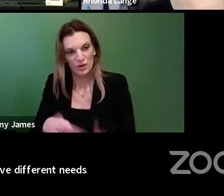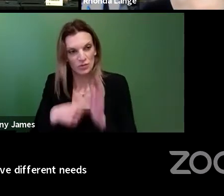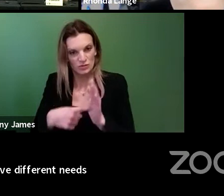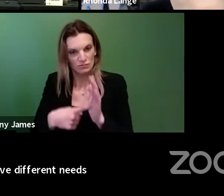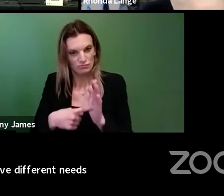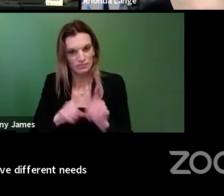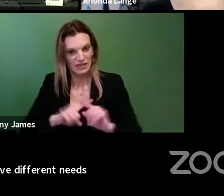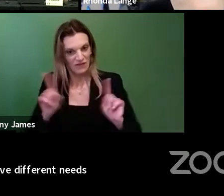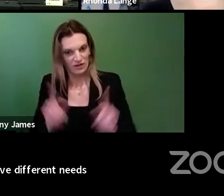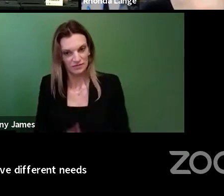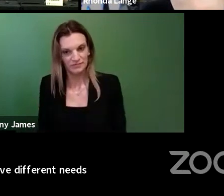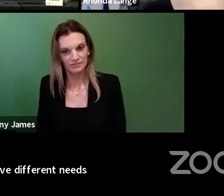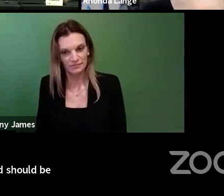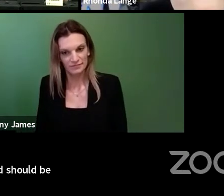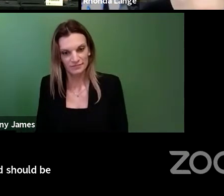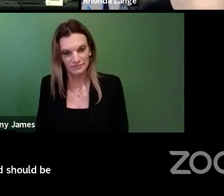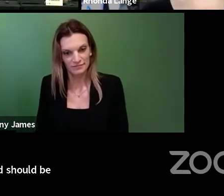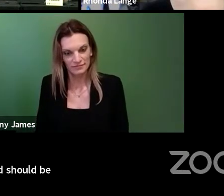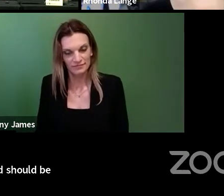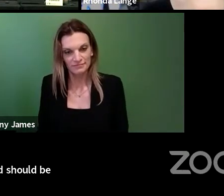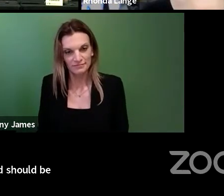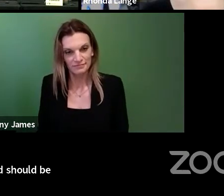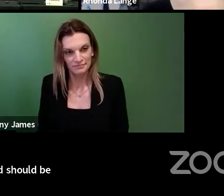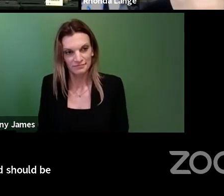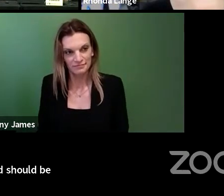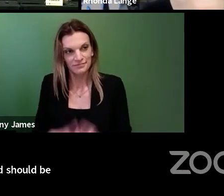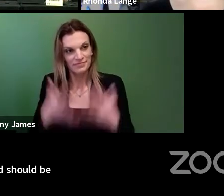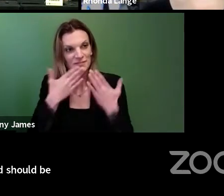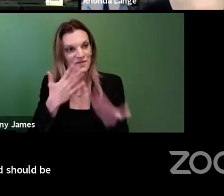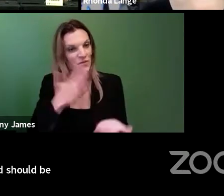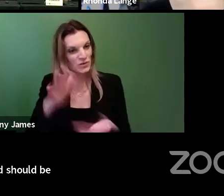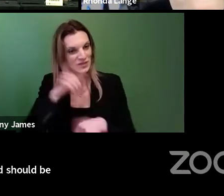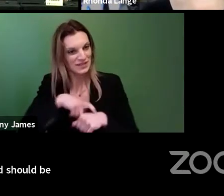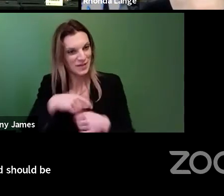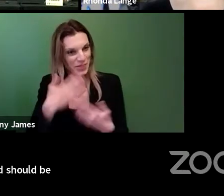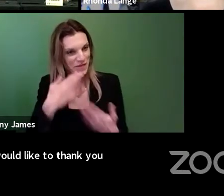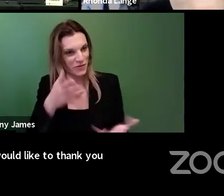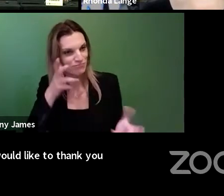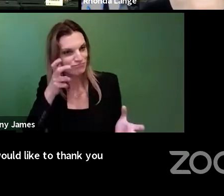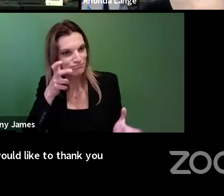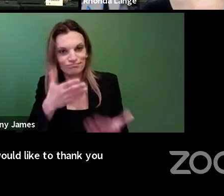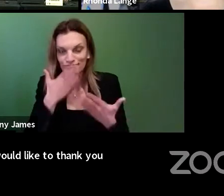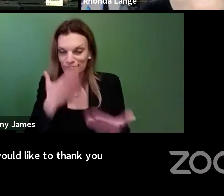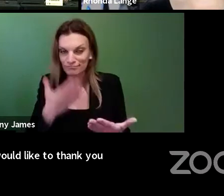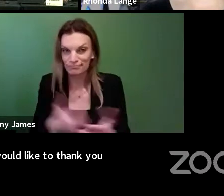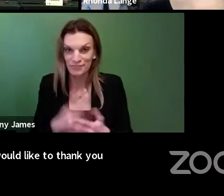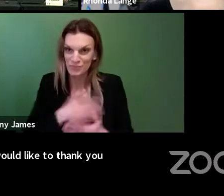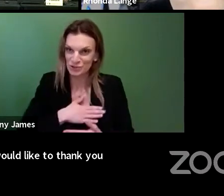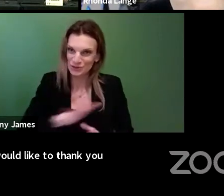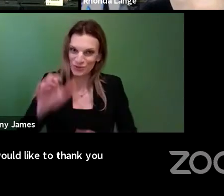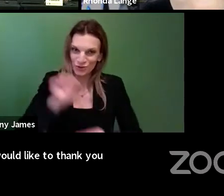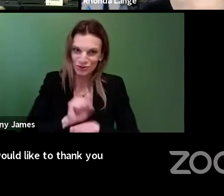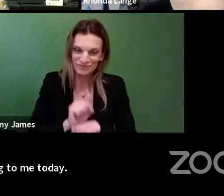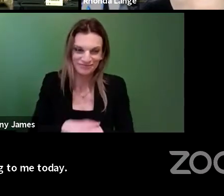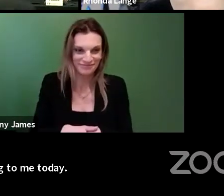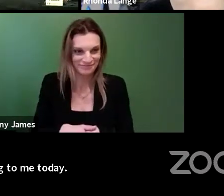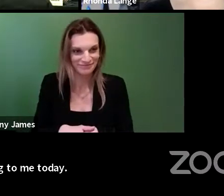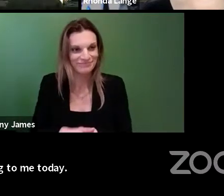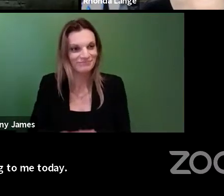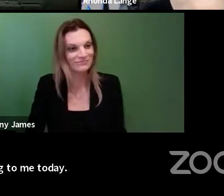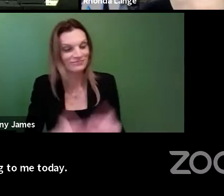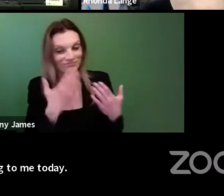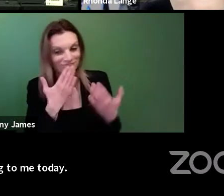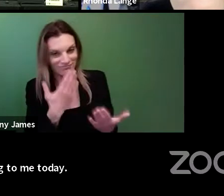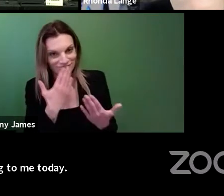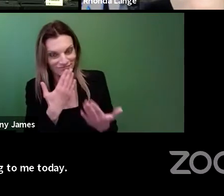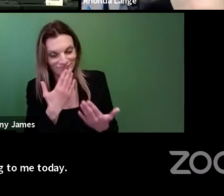differently. Again, I would like to thank you for your time and for listening to me today. I appreciate your work. Thank you for taking the